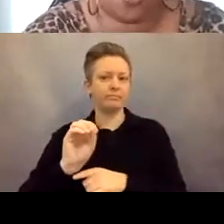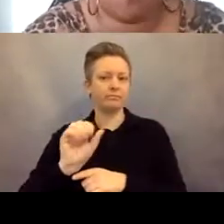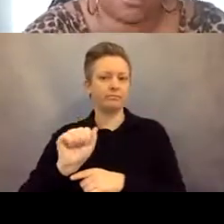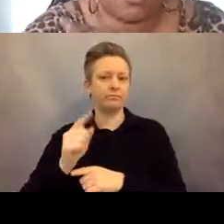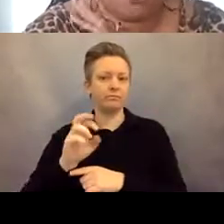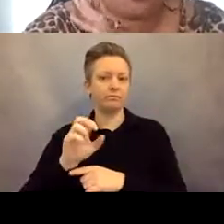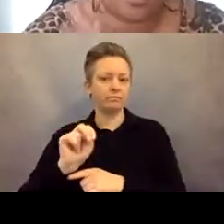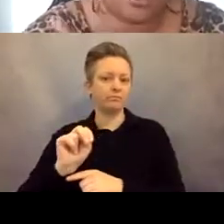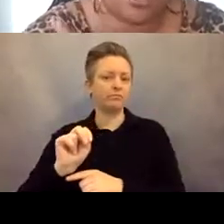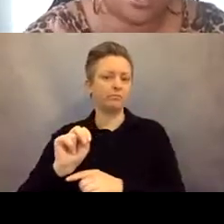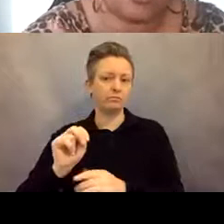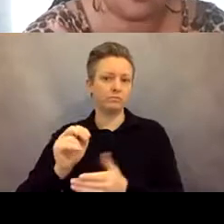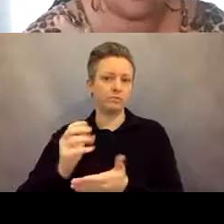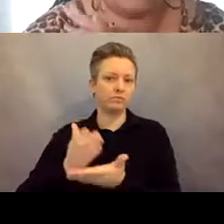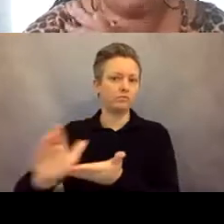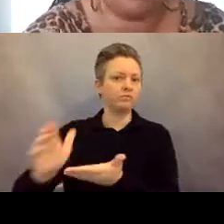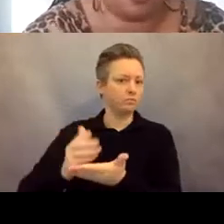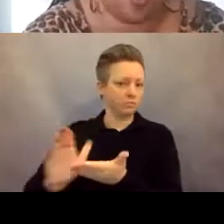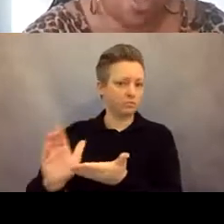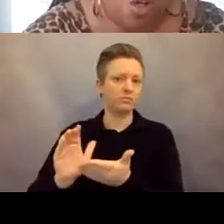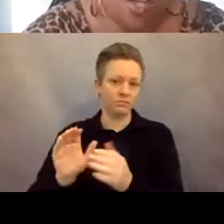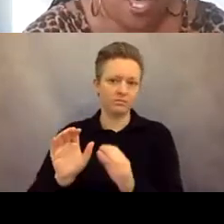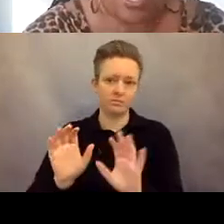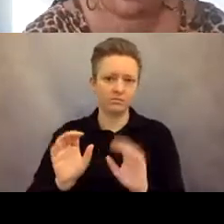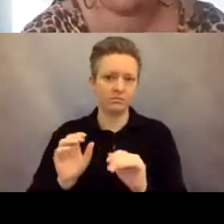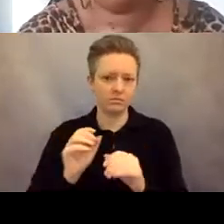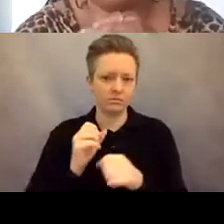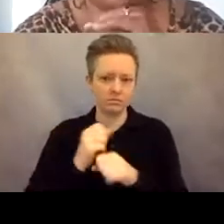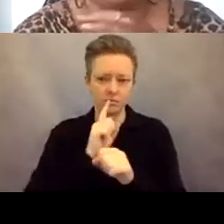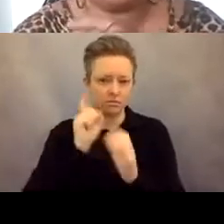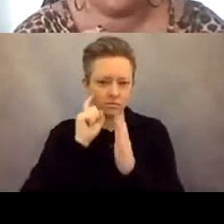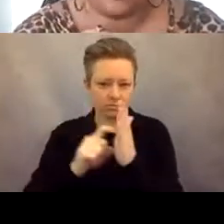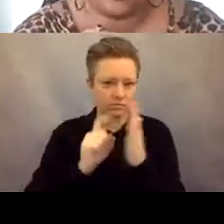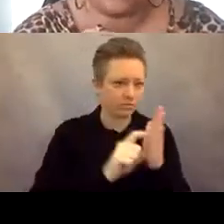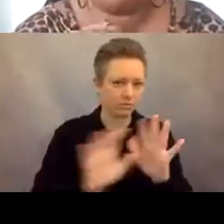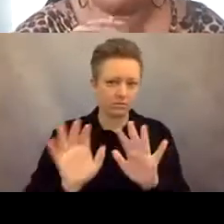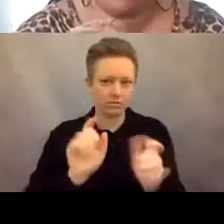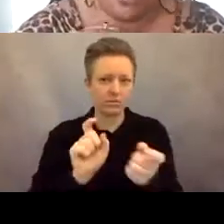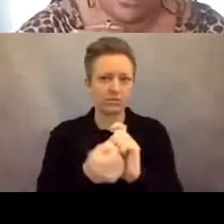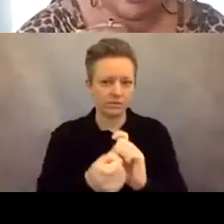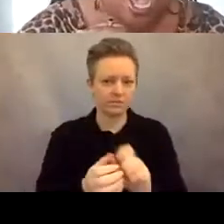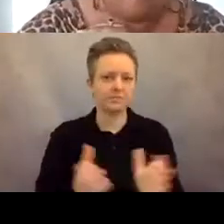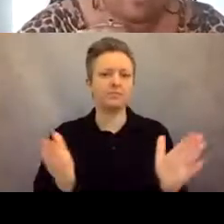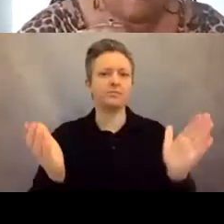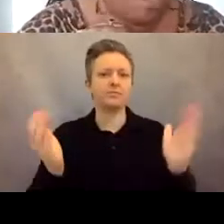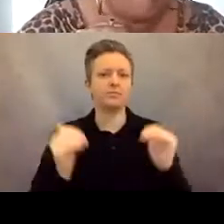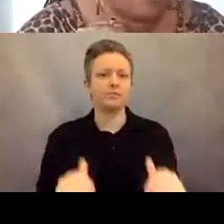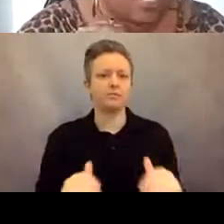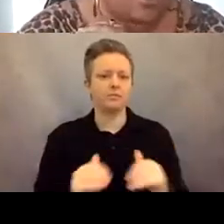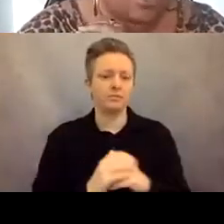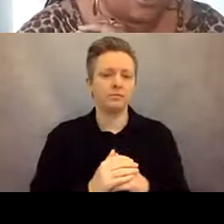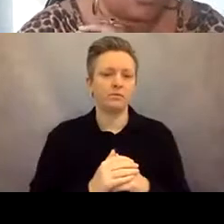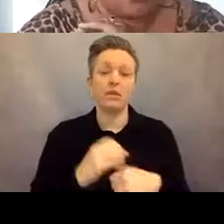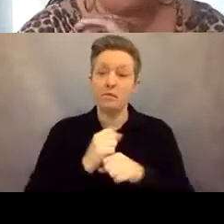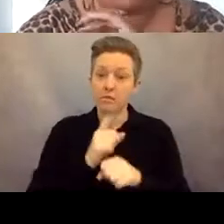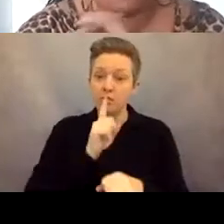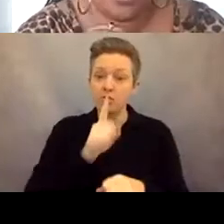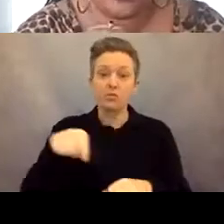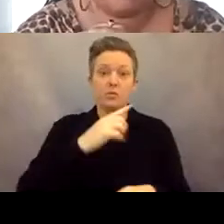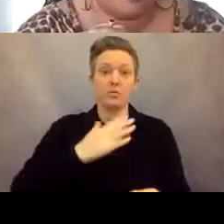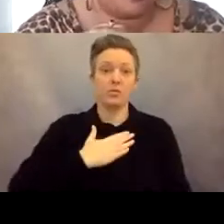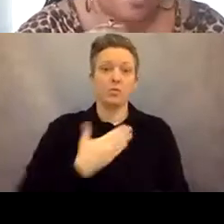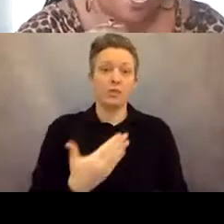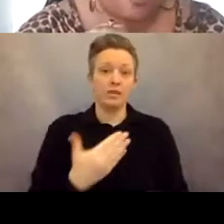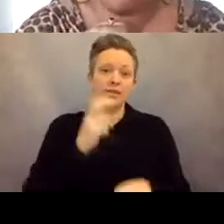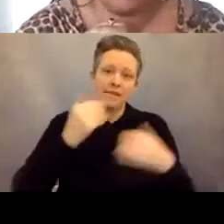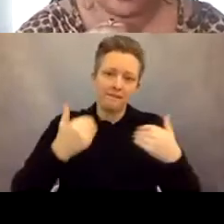this, I don't mean go yell at each other in the middle of the hallway, but what I do mean is be willing to have tough conversations, be willing